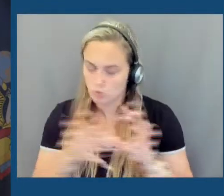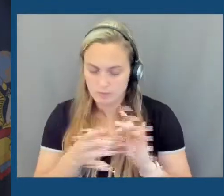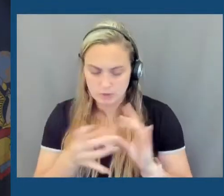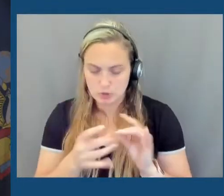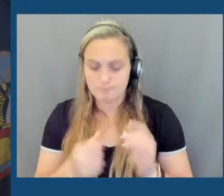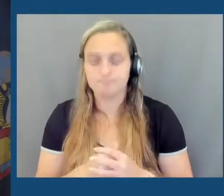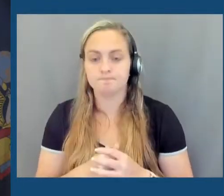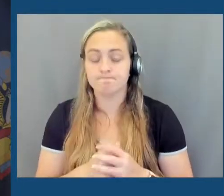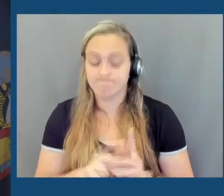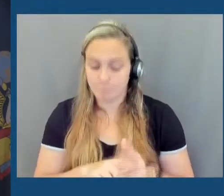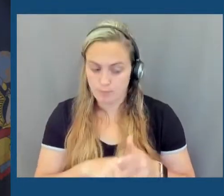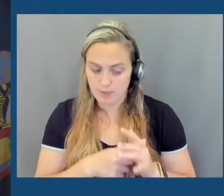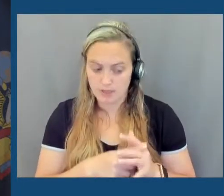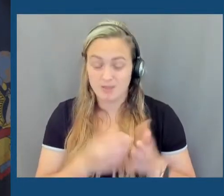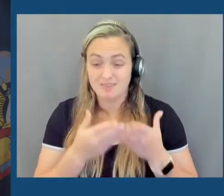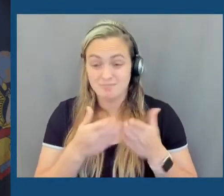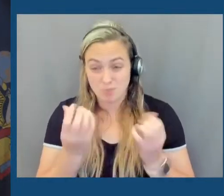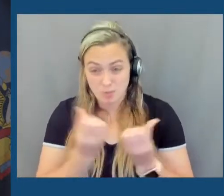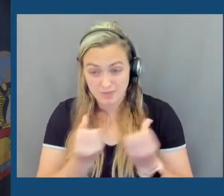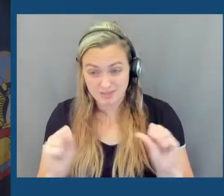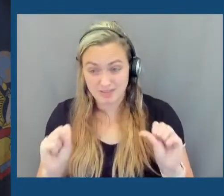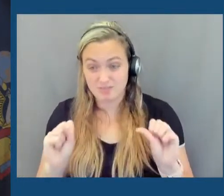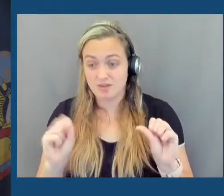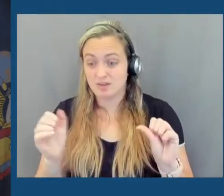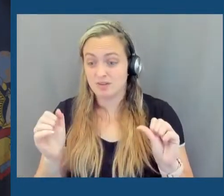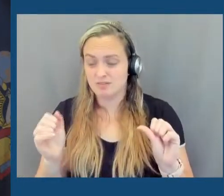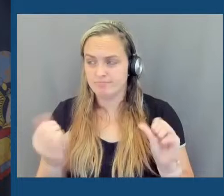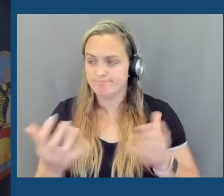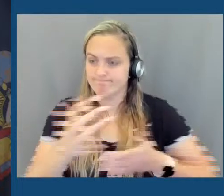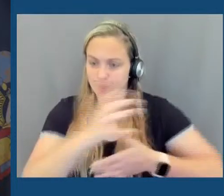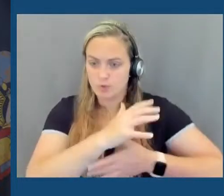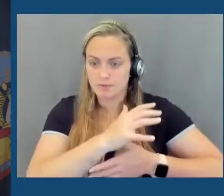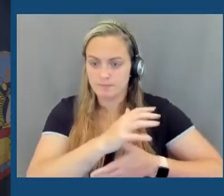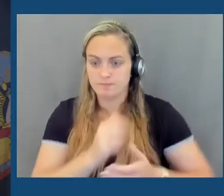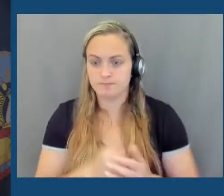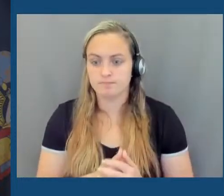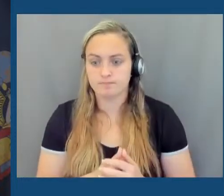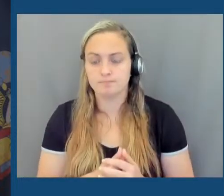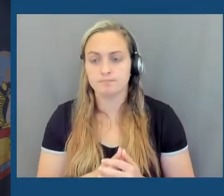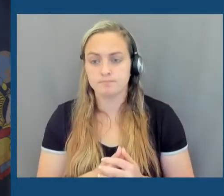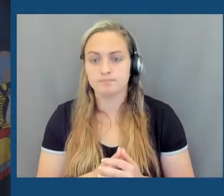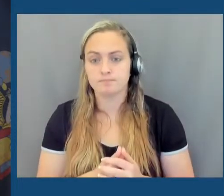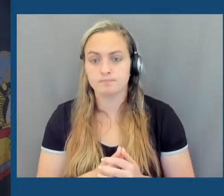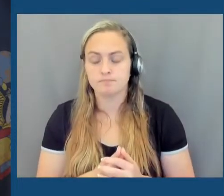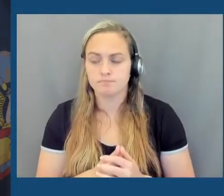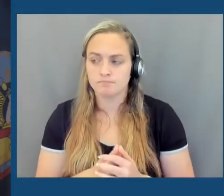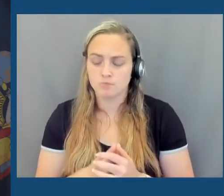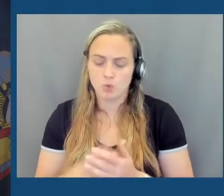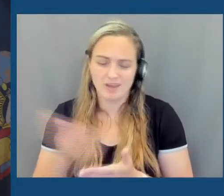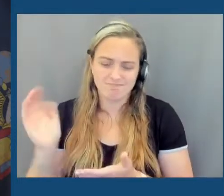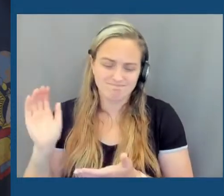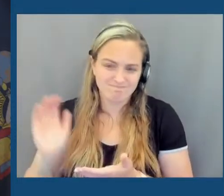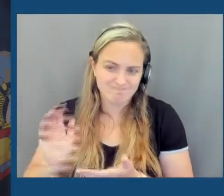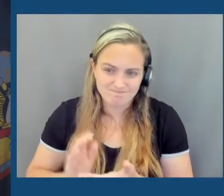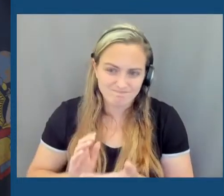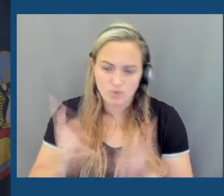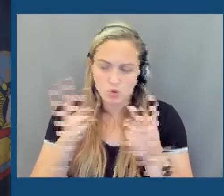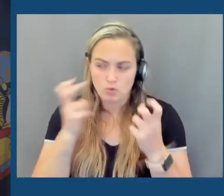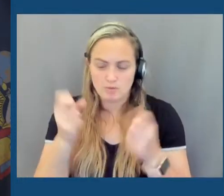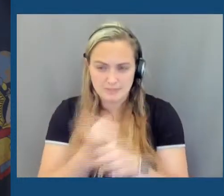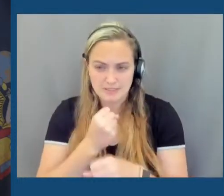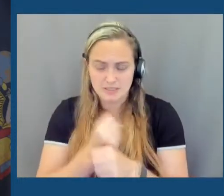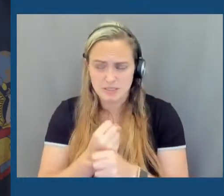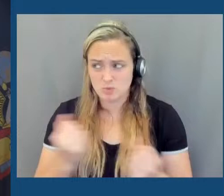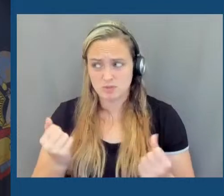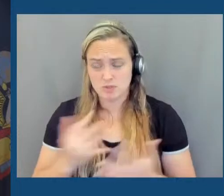the beginning, public safety, job number one. Drive down the crime statistics, which were frightening when I